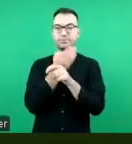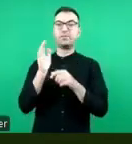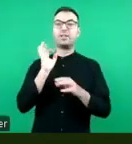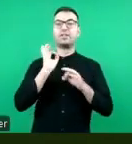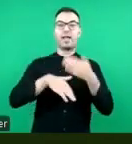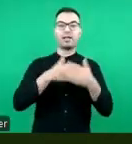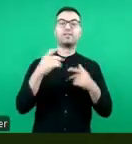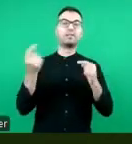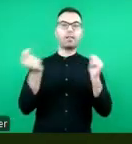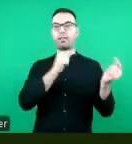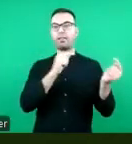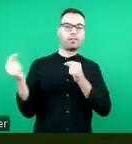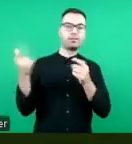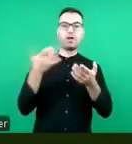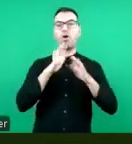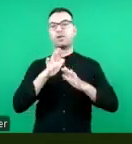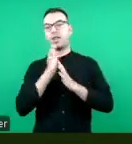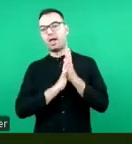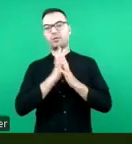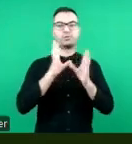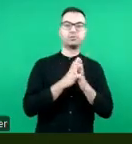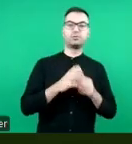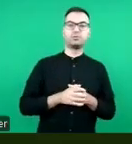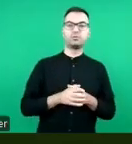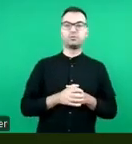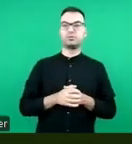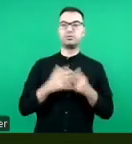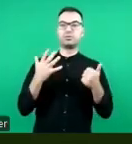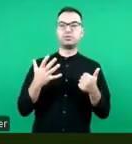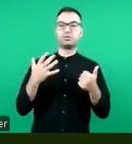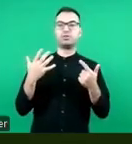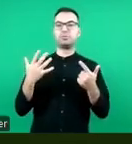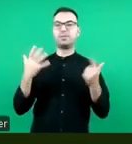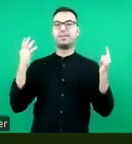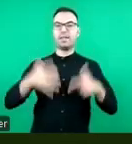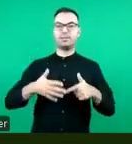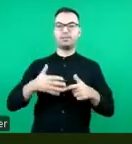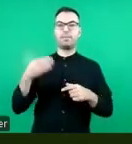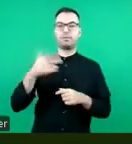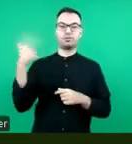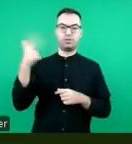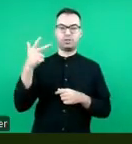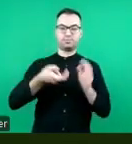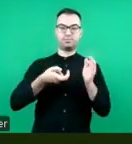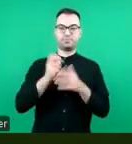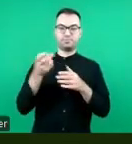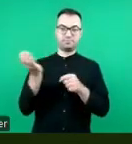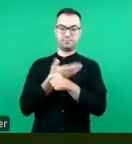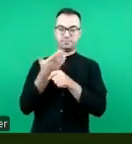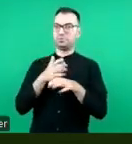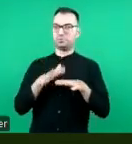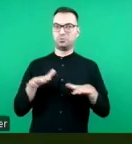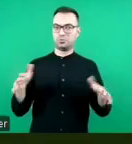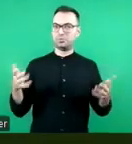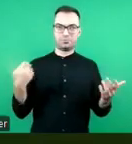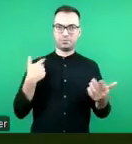this discussion and forest protection, they removed 6,000 or 7,000 cubic meters of timber from there, which is quite a lot.